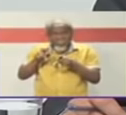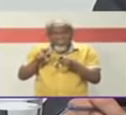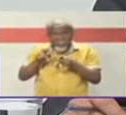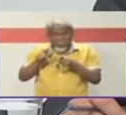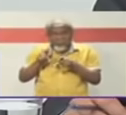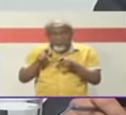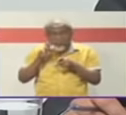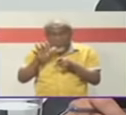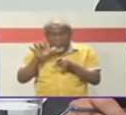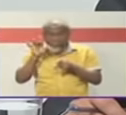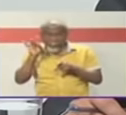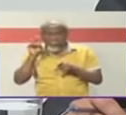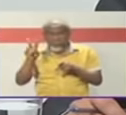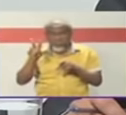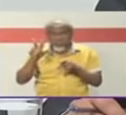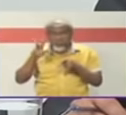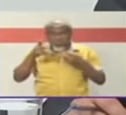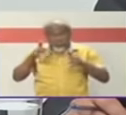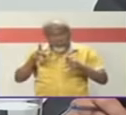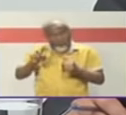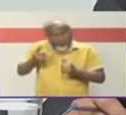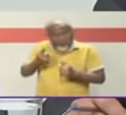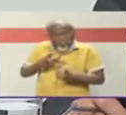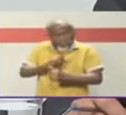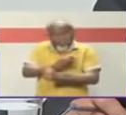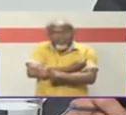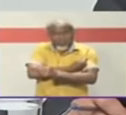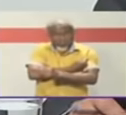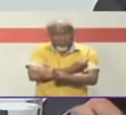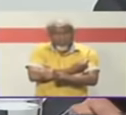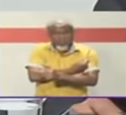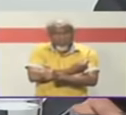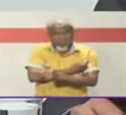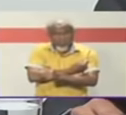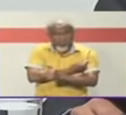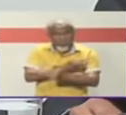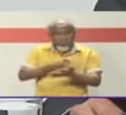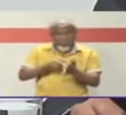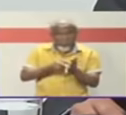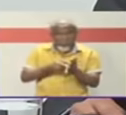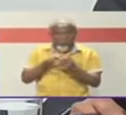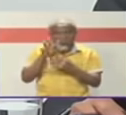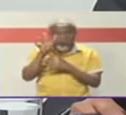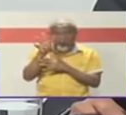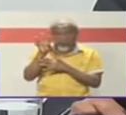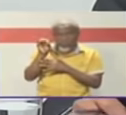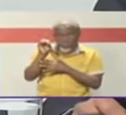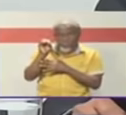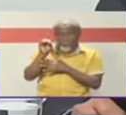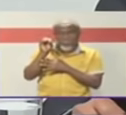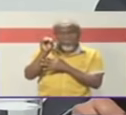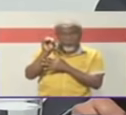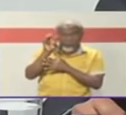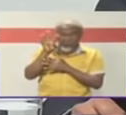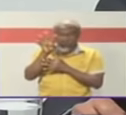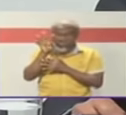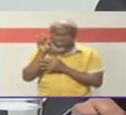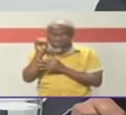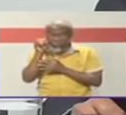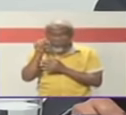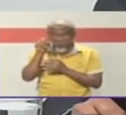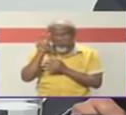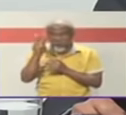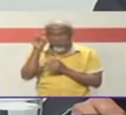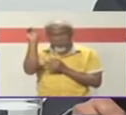562,582 persons have had their first dose, which represents just 40%, 40.2% of the